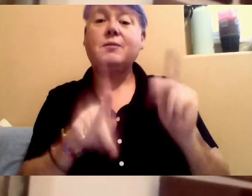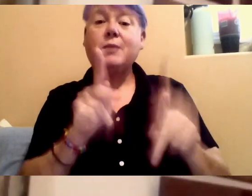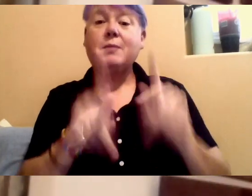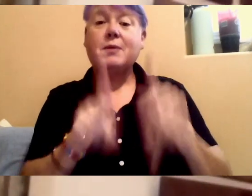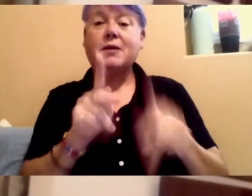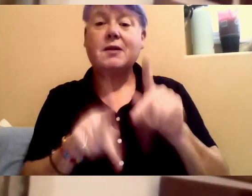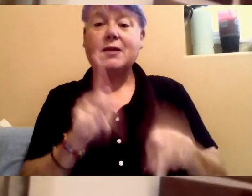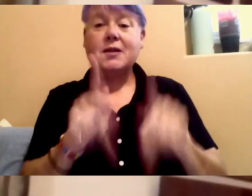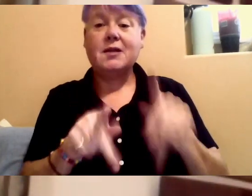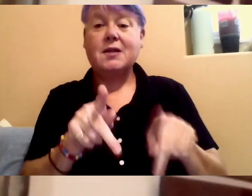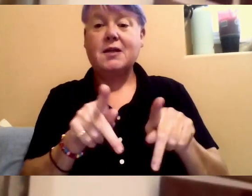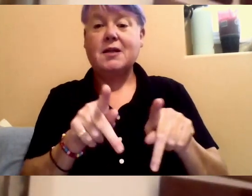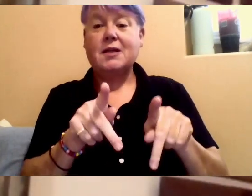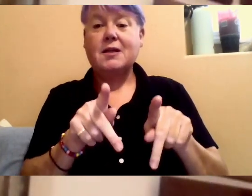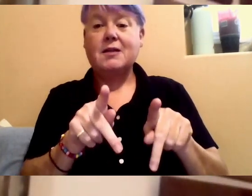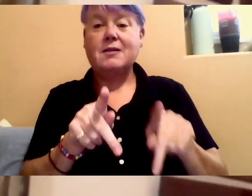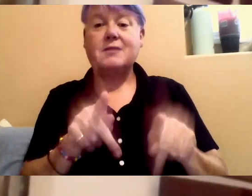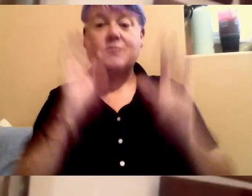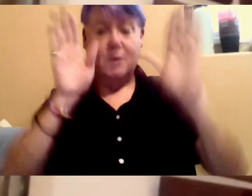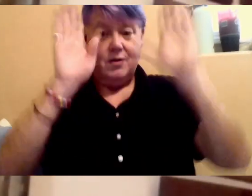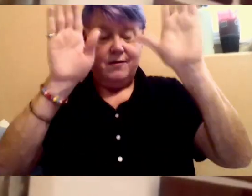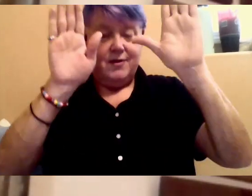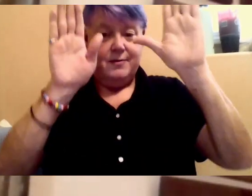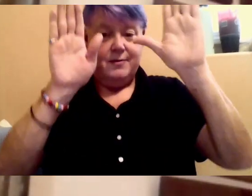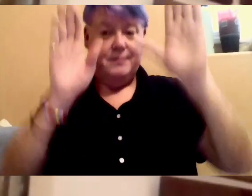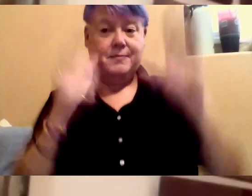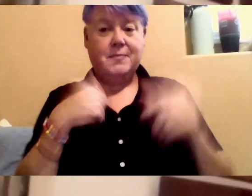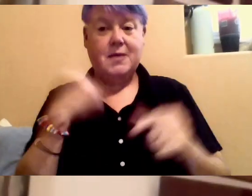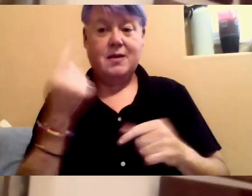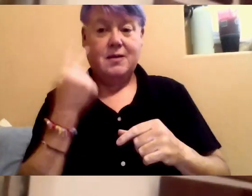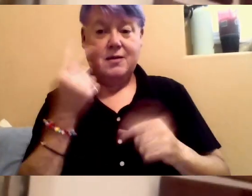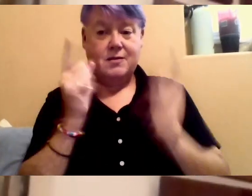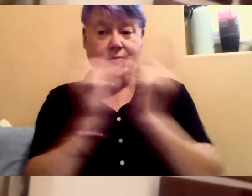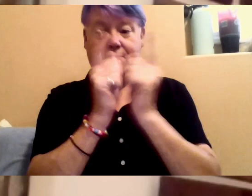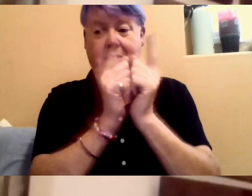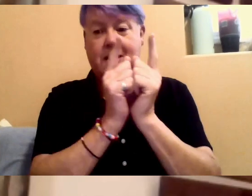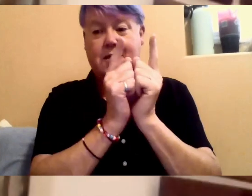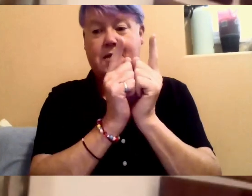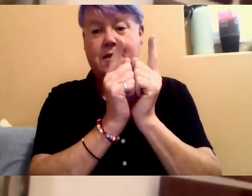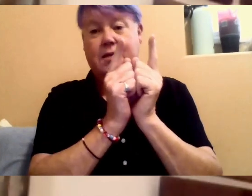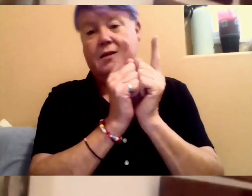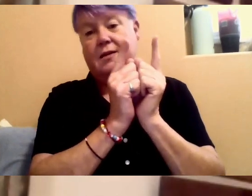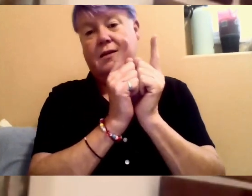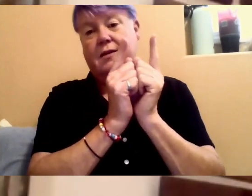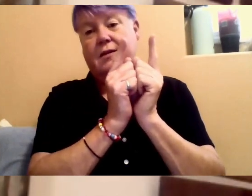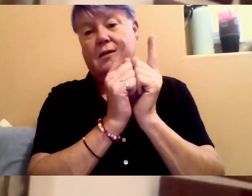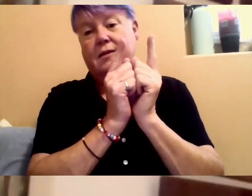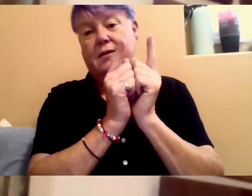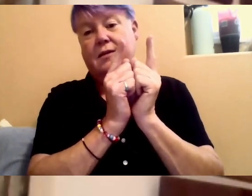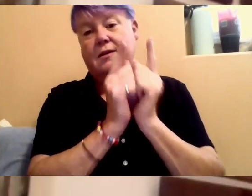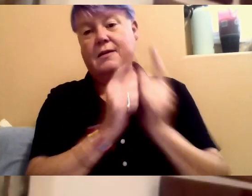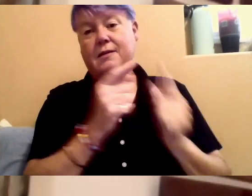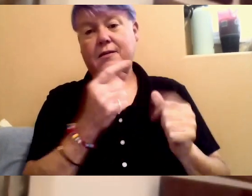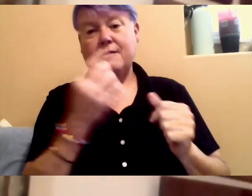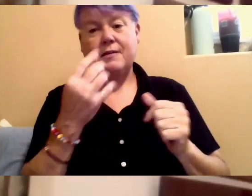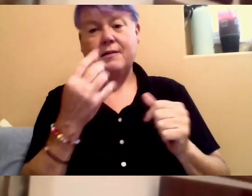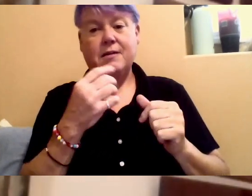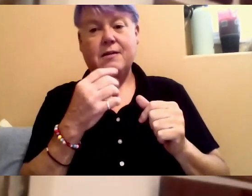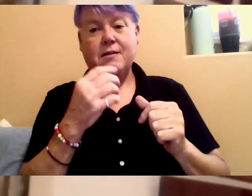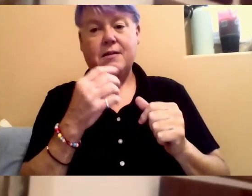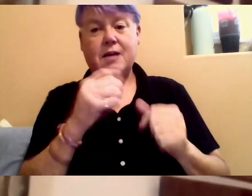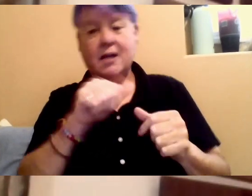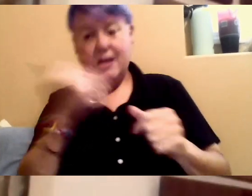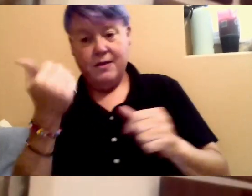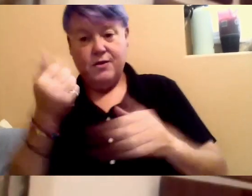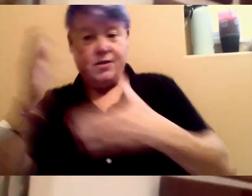just fabulous. I mean, I also met for the other side of the bridge a doctor who was a